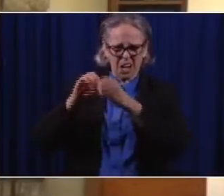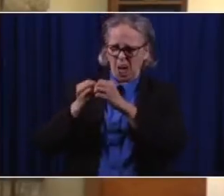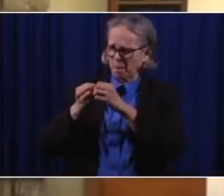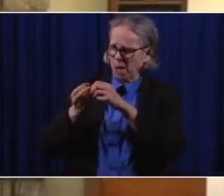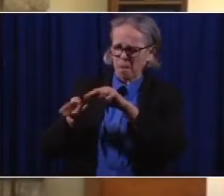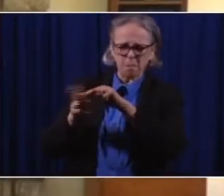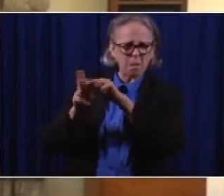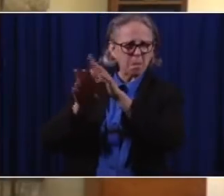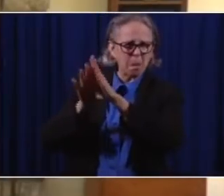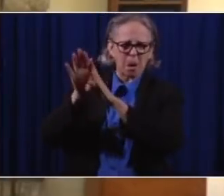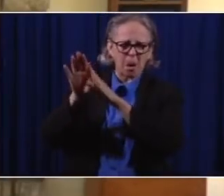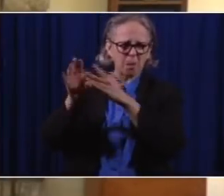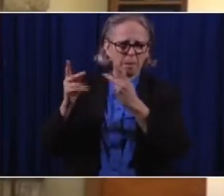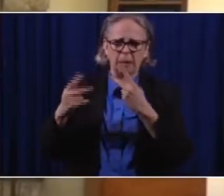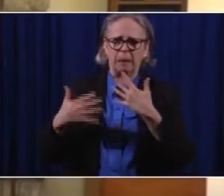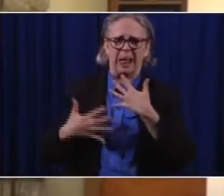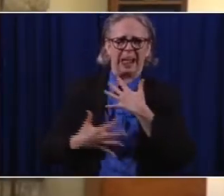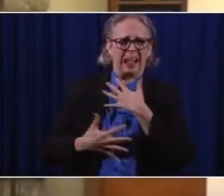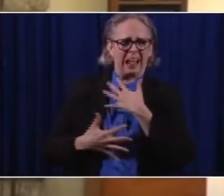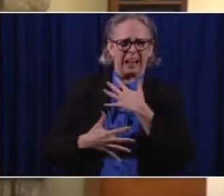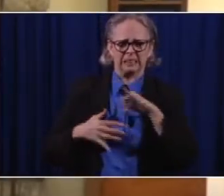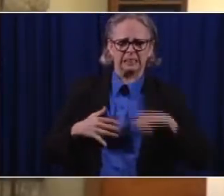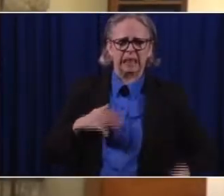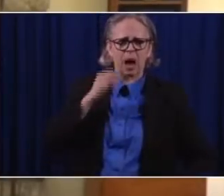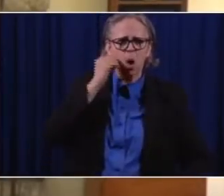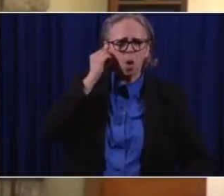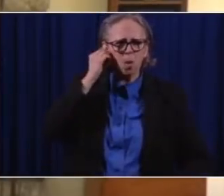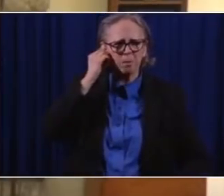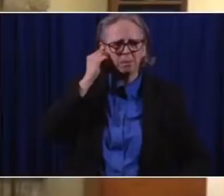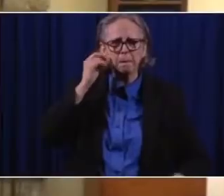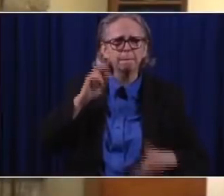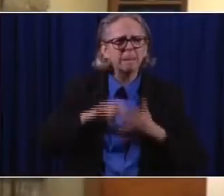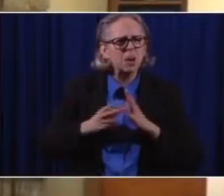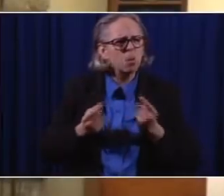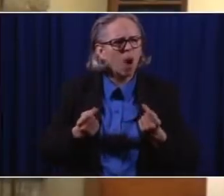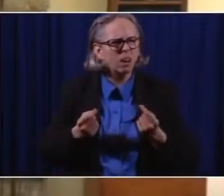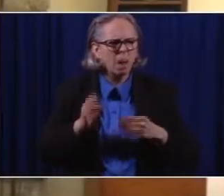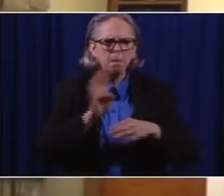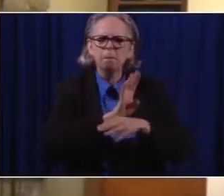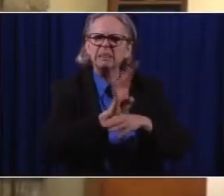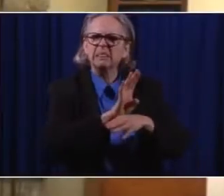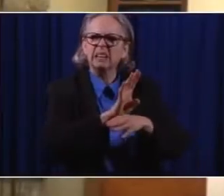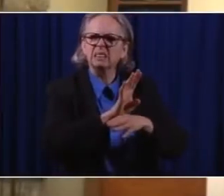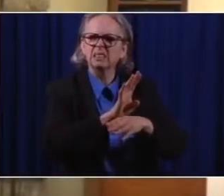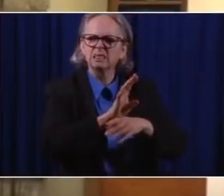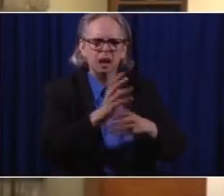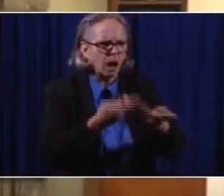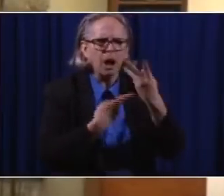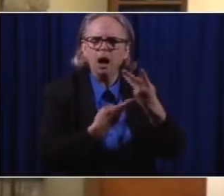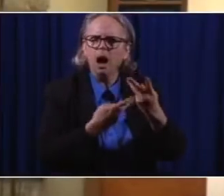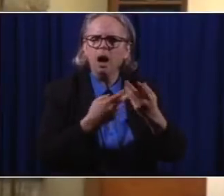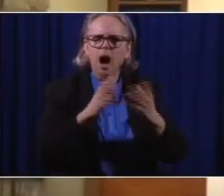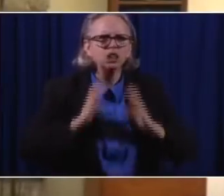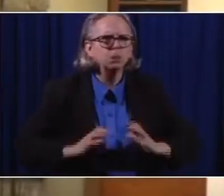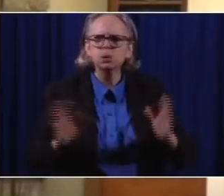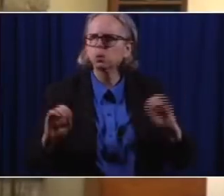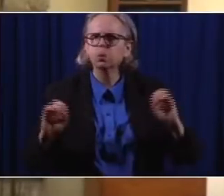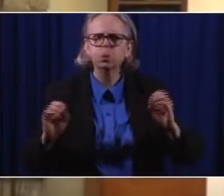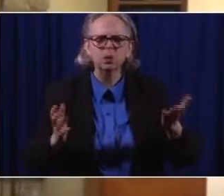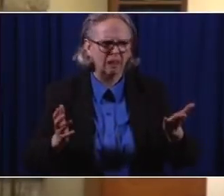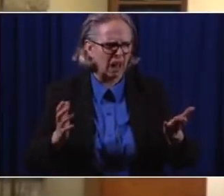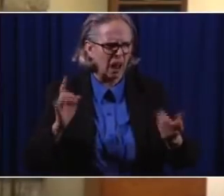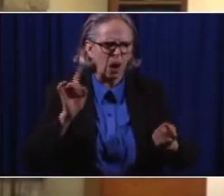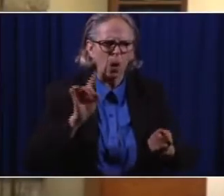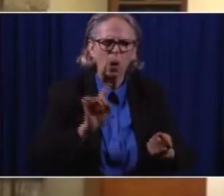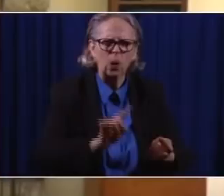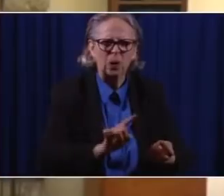can assure people that they're going to be safe in a business, that a retail outlet they go to, they're more likely to go to that. And